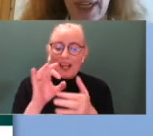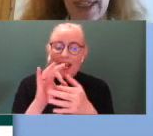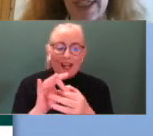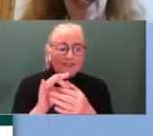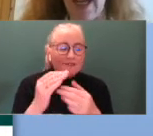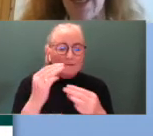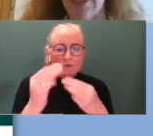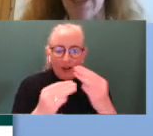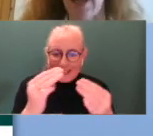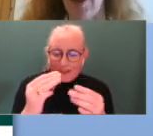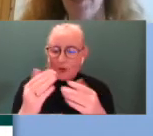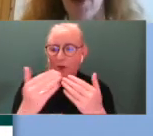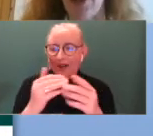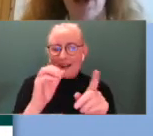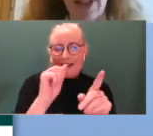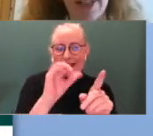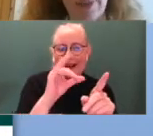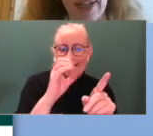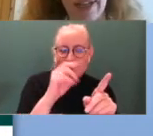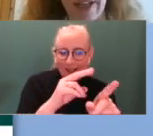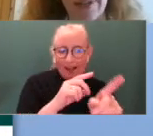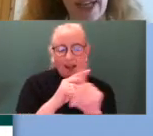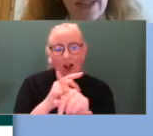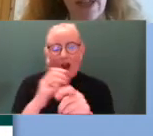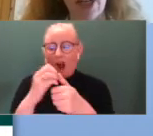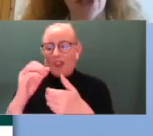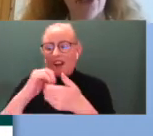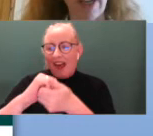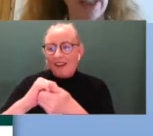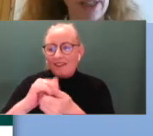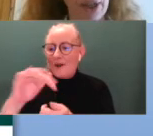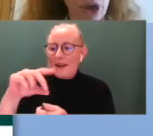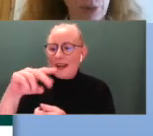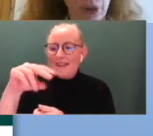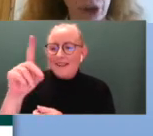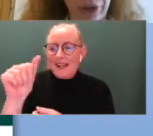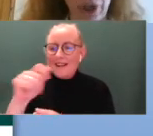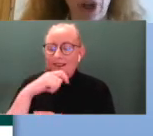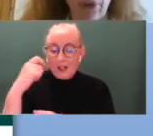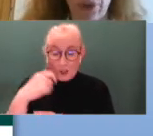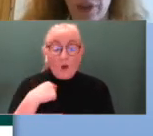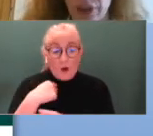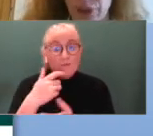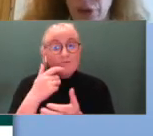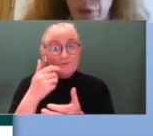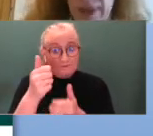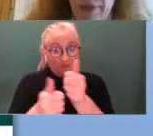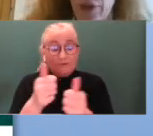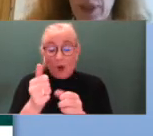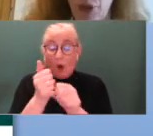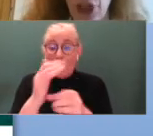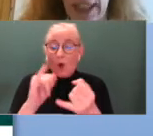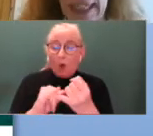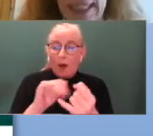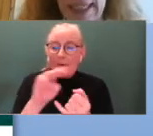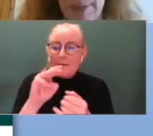what Aideen and other colleagues from the NDA have said, just to recognise the contribution of all the individuals that have been involved